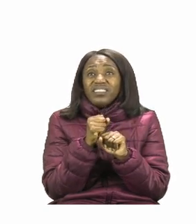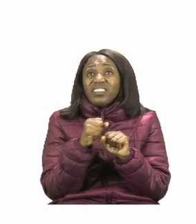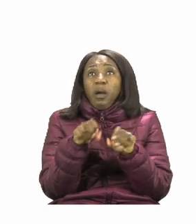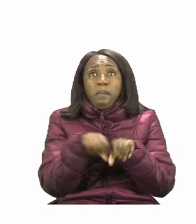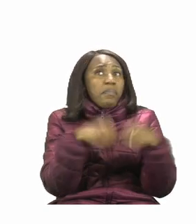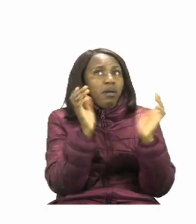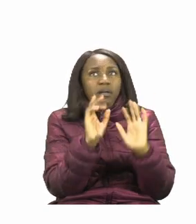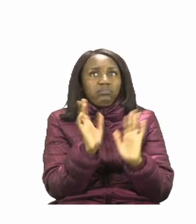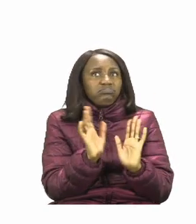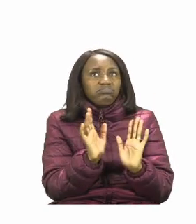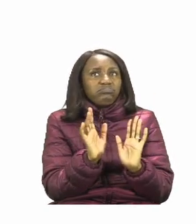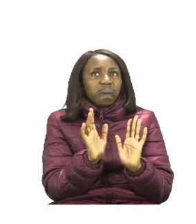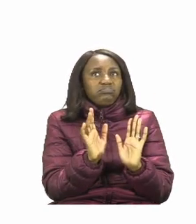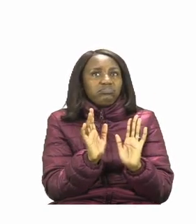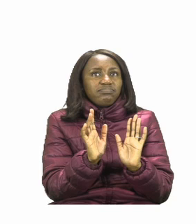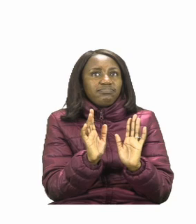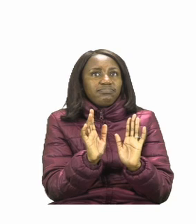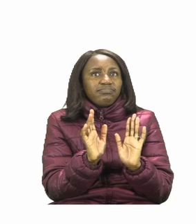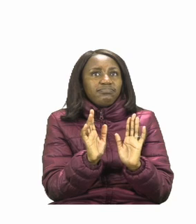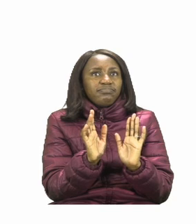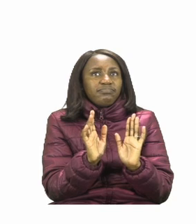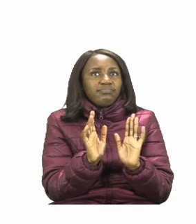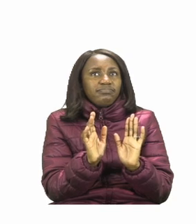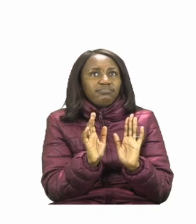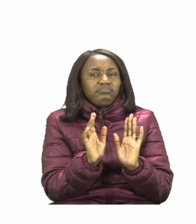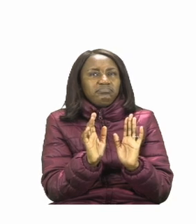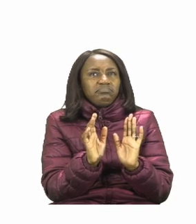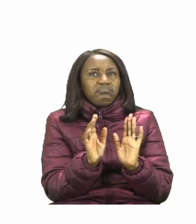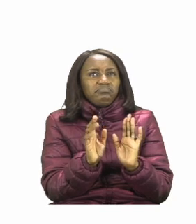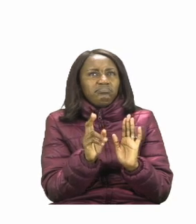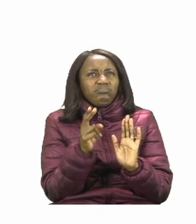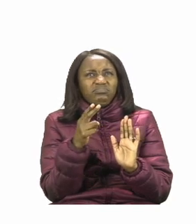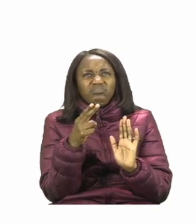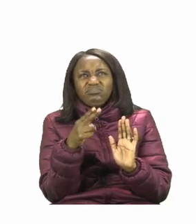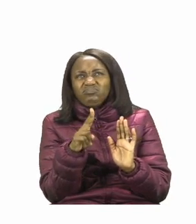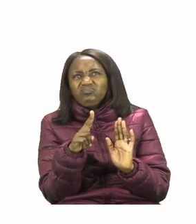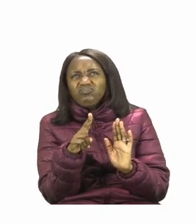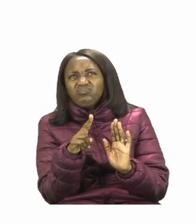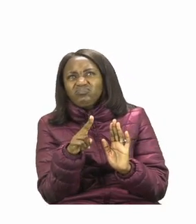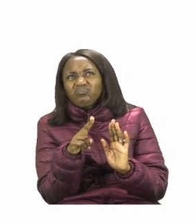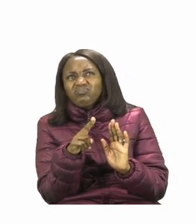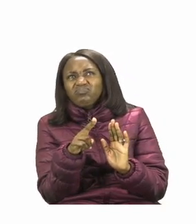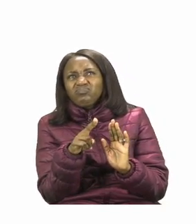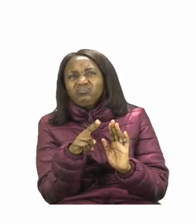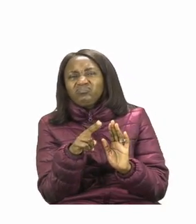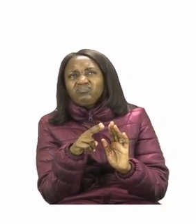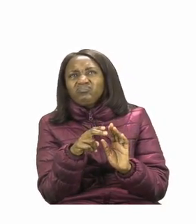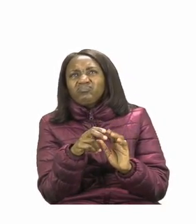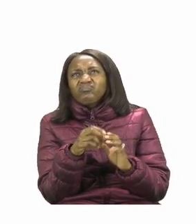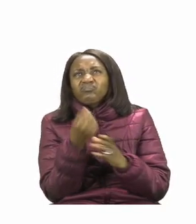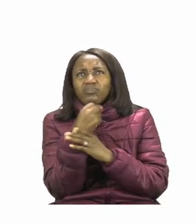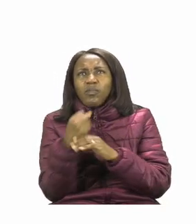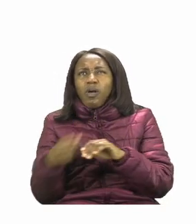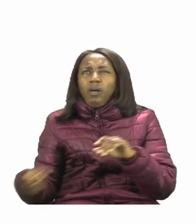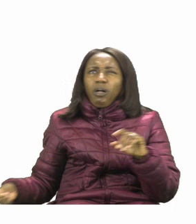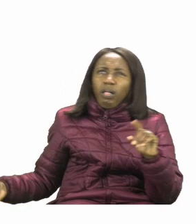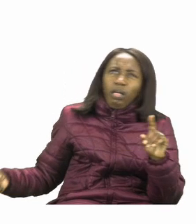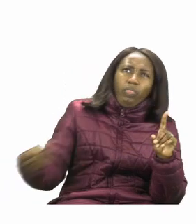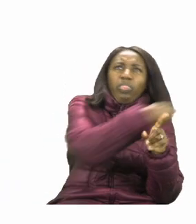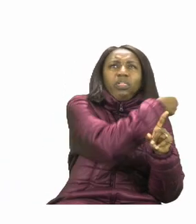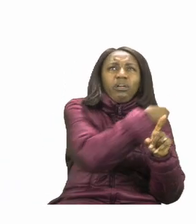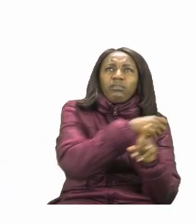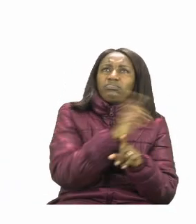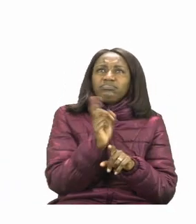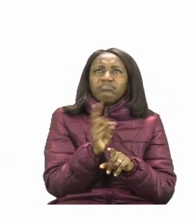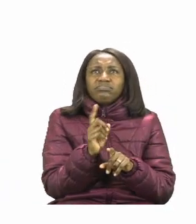broken. And I don't think it can be the one where the ball is hitting the vase. So